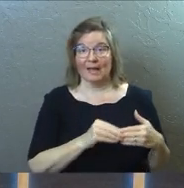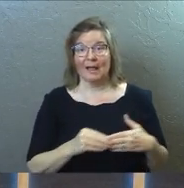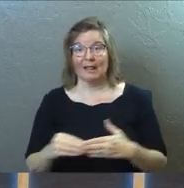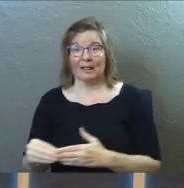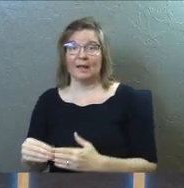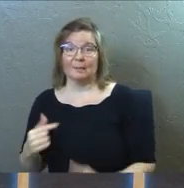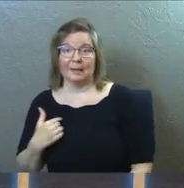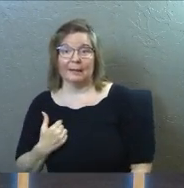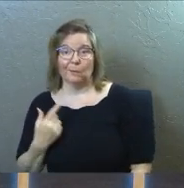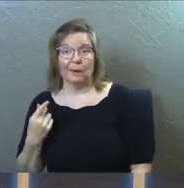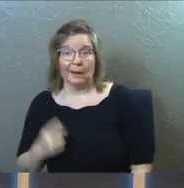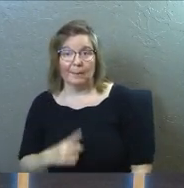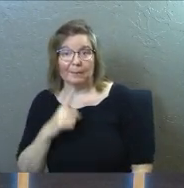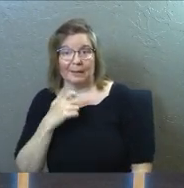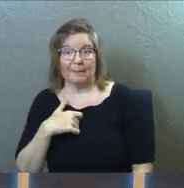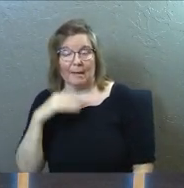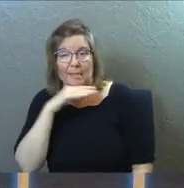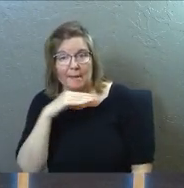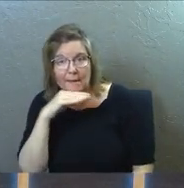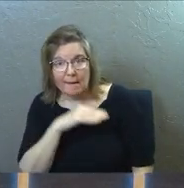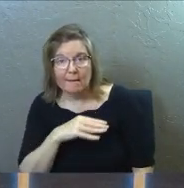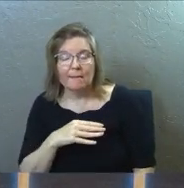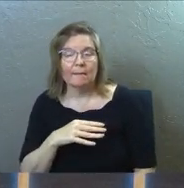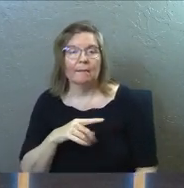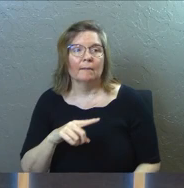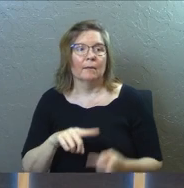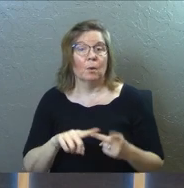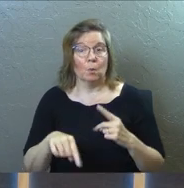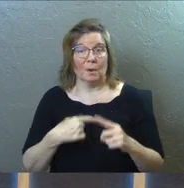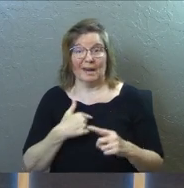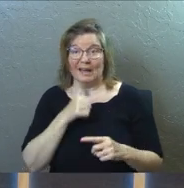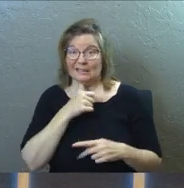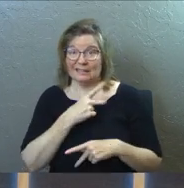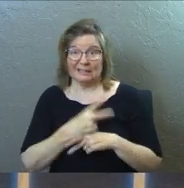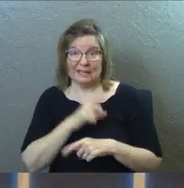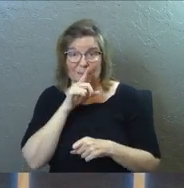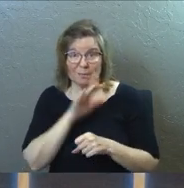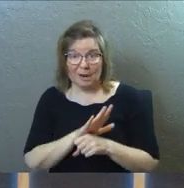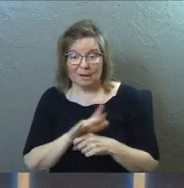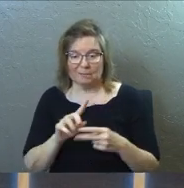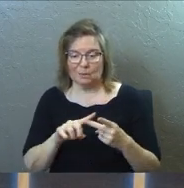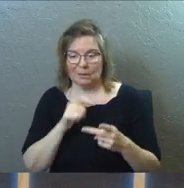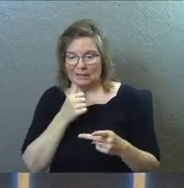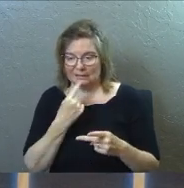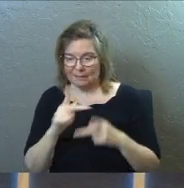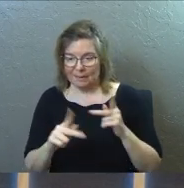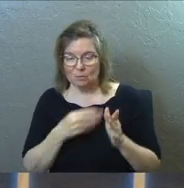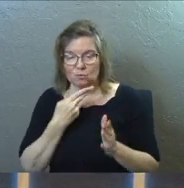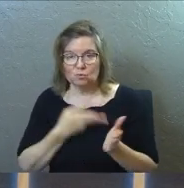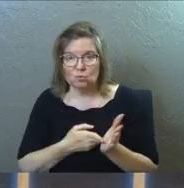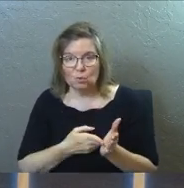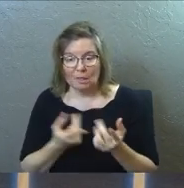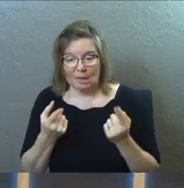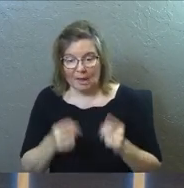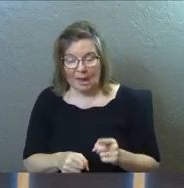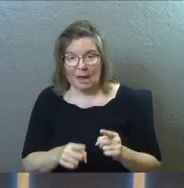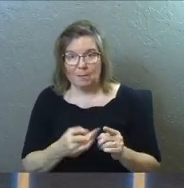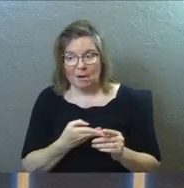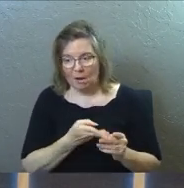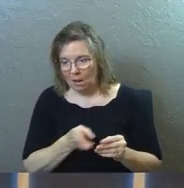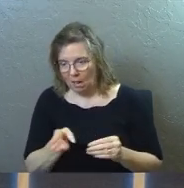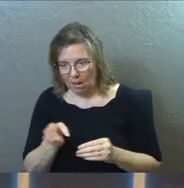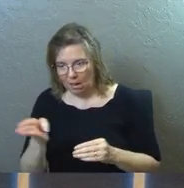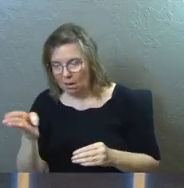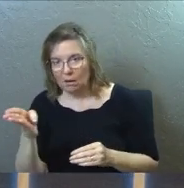me. They need to hear a conversation about when I didn't keep promises, when I didn't tell people the truth, here's where that started to